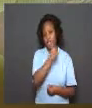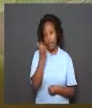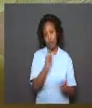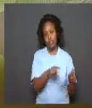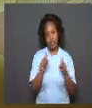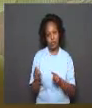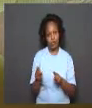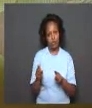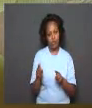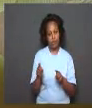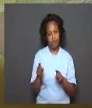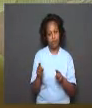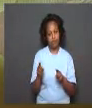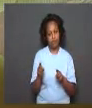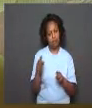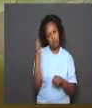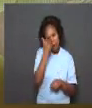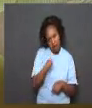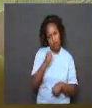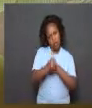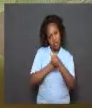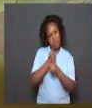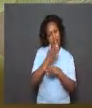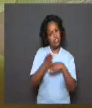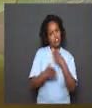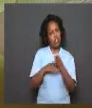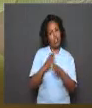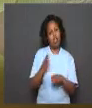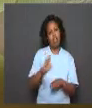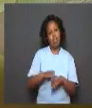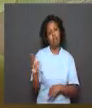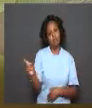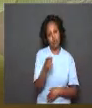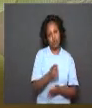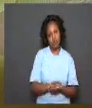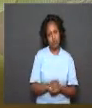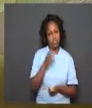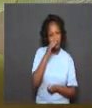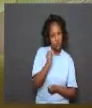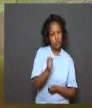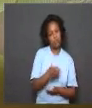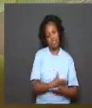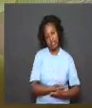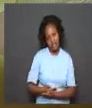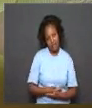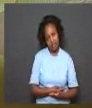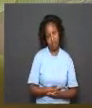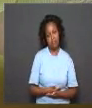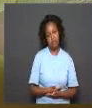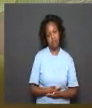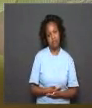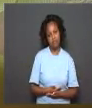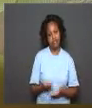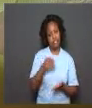yours at any stage of life, such as the rights of women and children, and